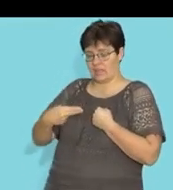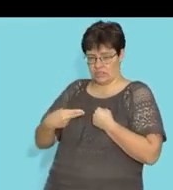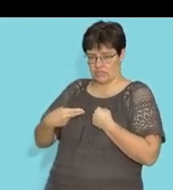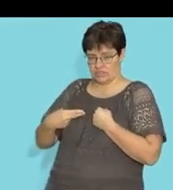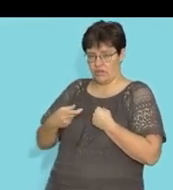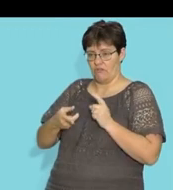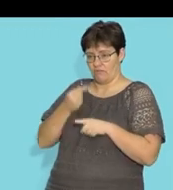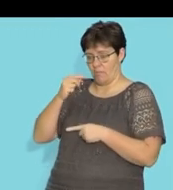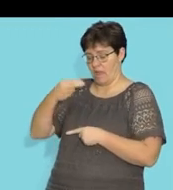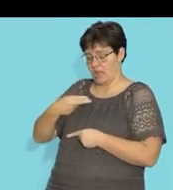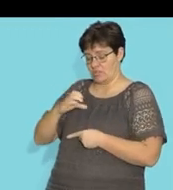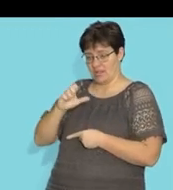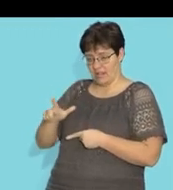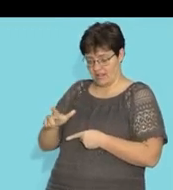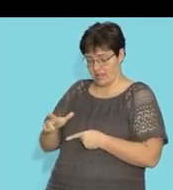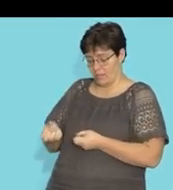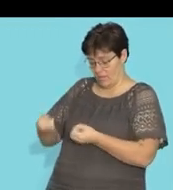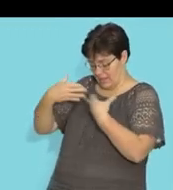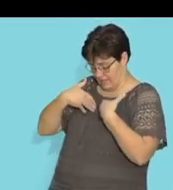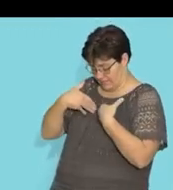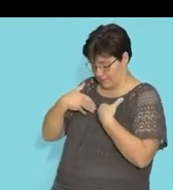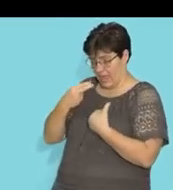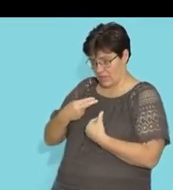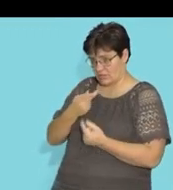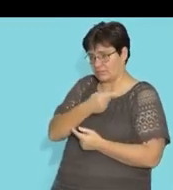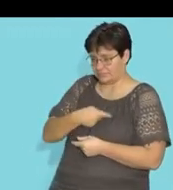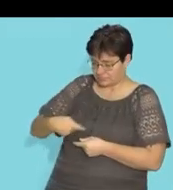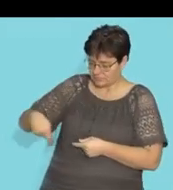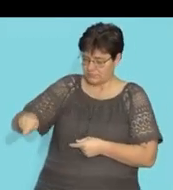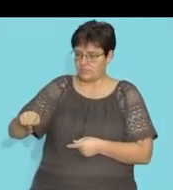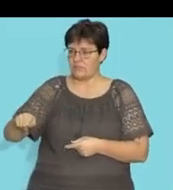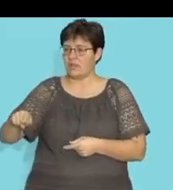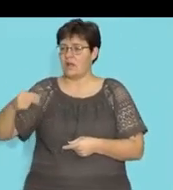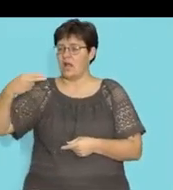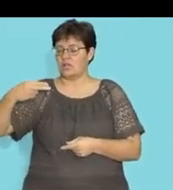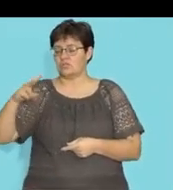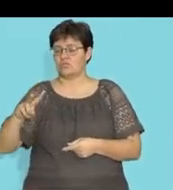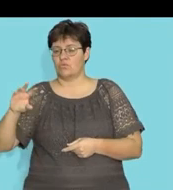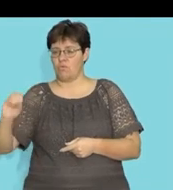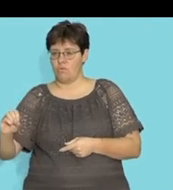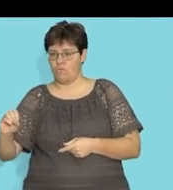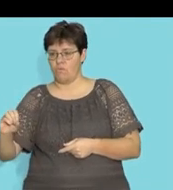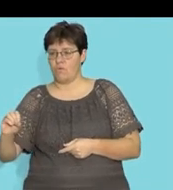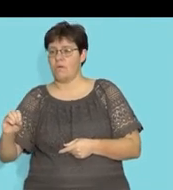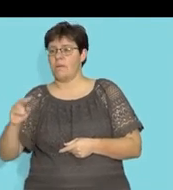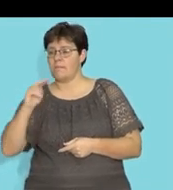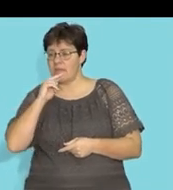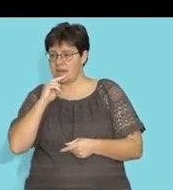a hydrogen or a proton, hydrogen ion or a proton, making water my